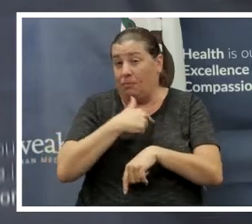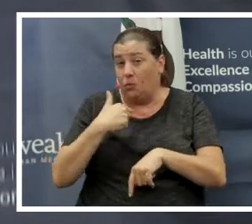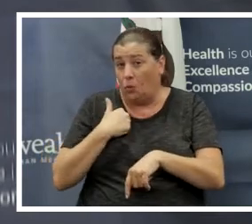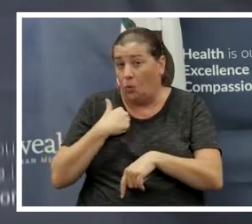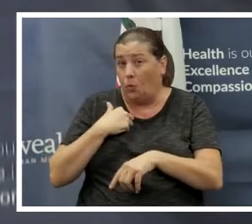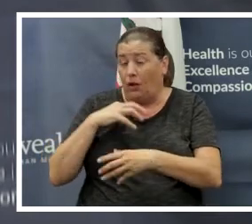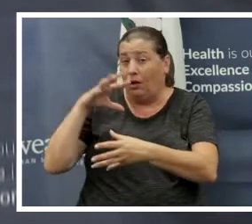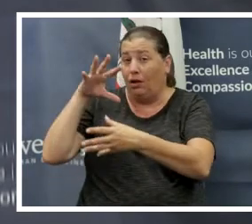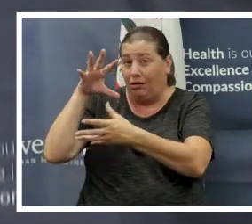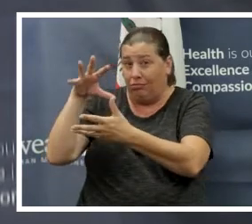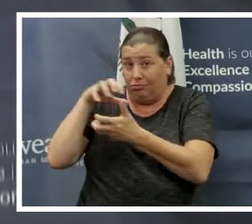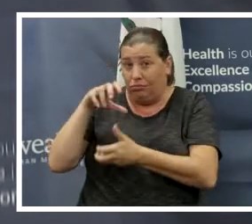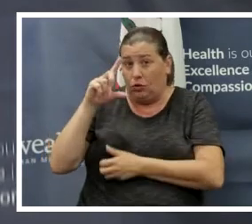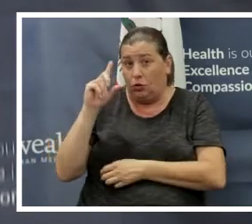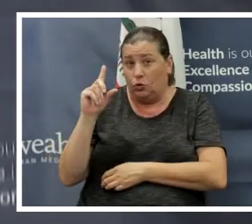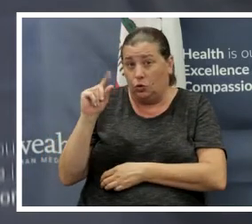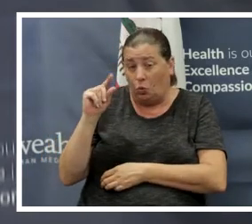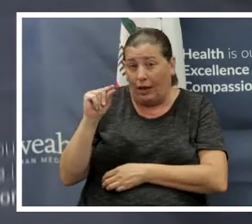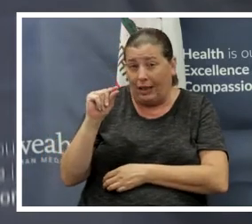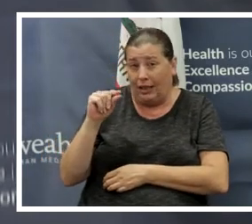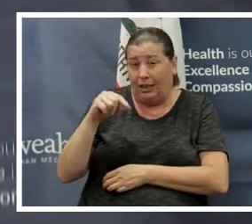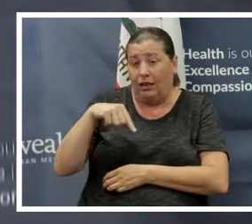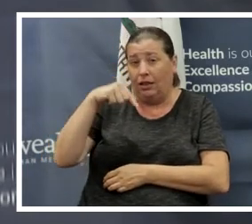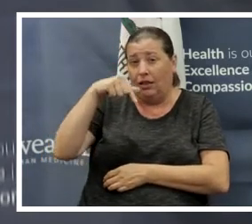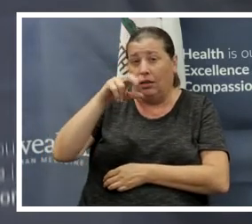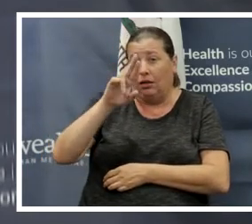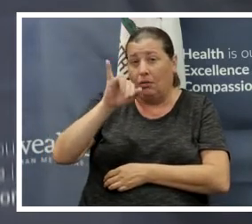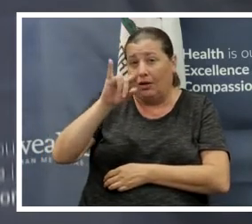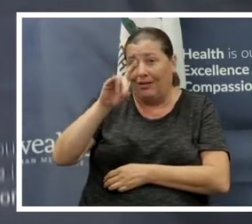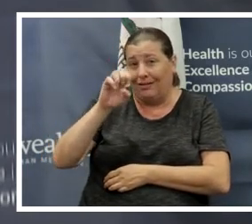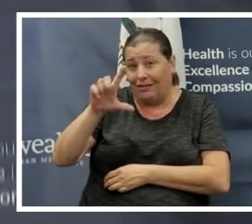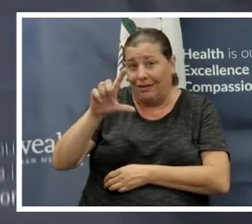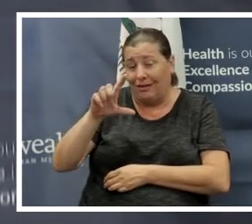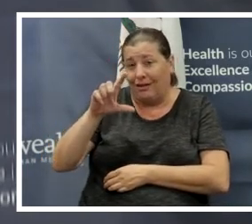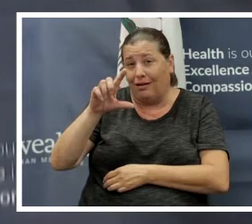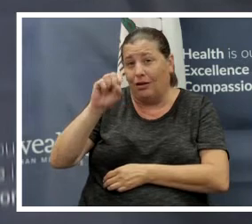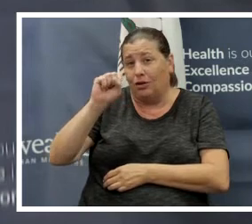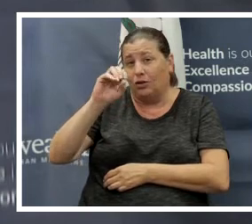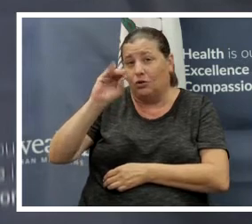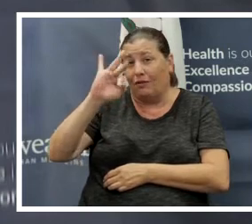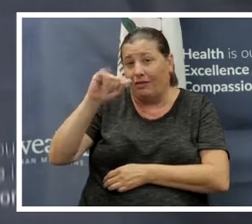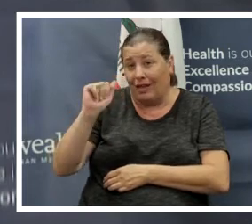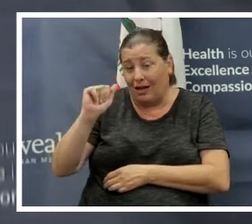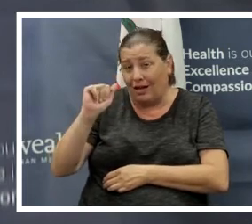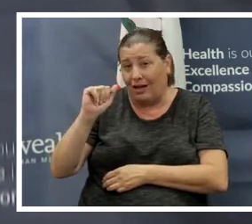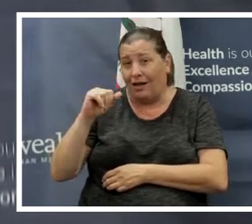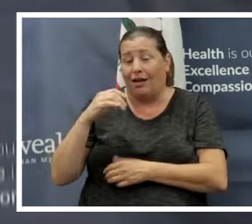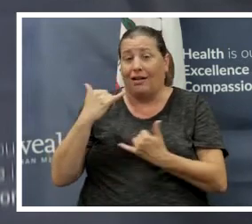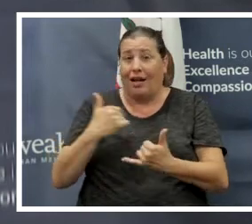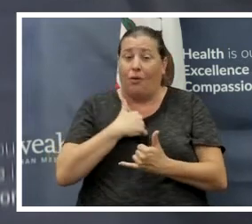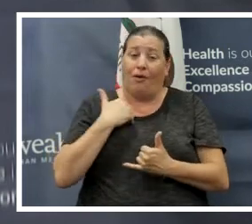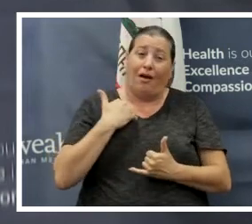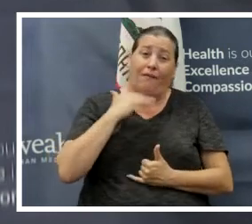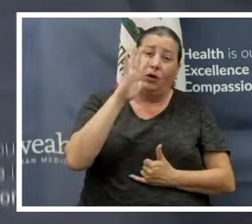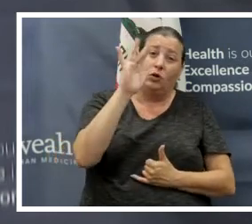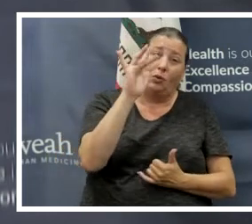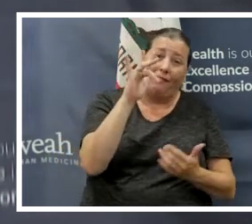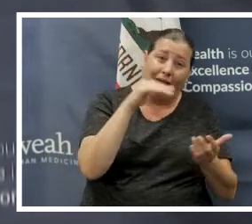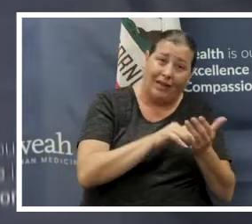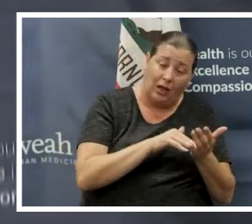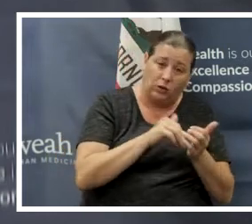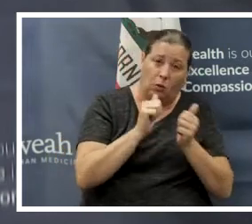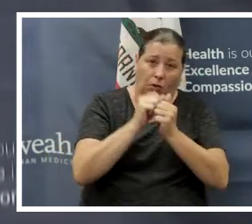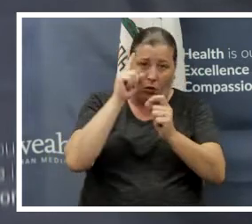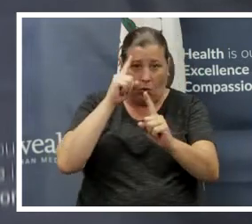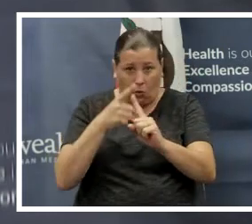Sophia 2 analyzers, and we now have 25,000 testing kits with a goal of getting to